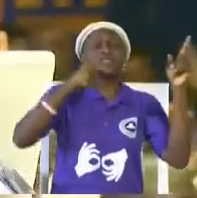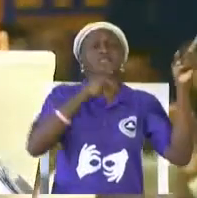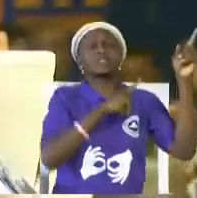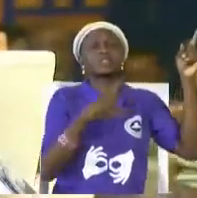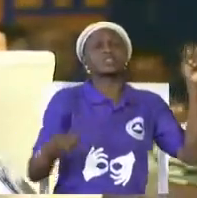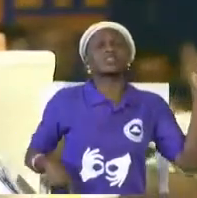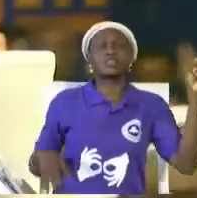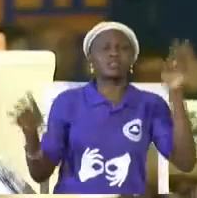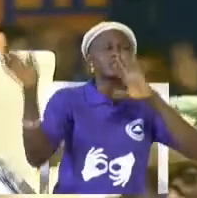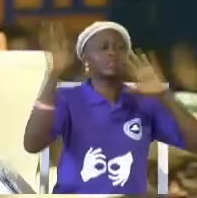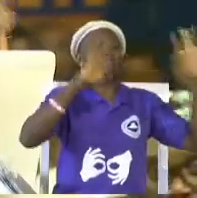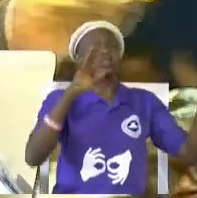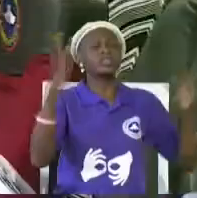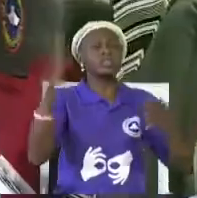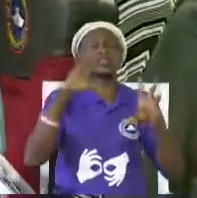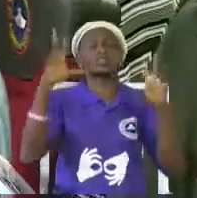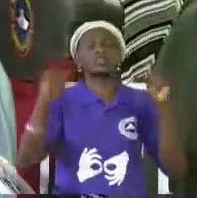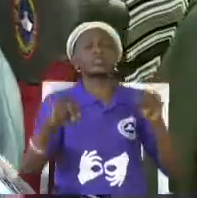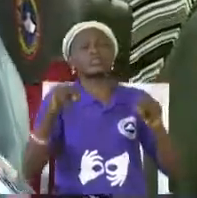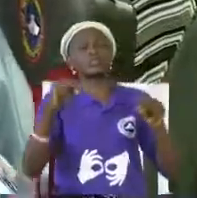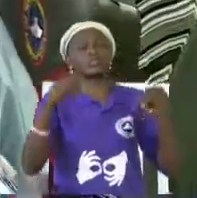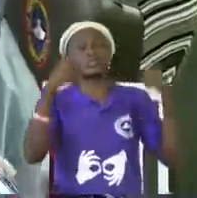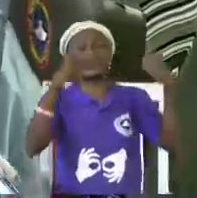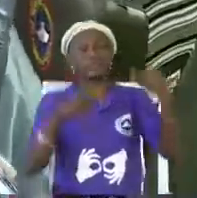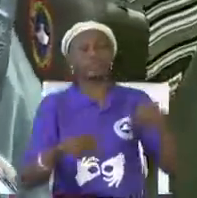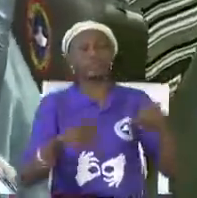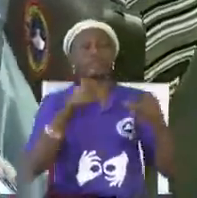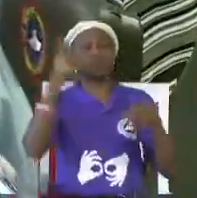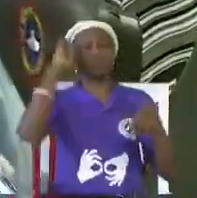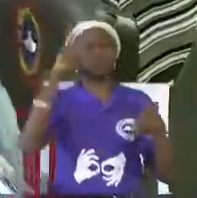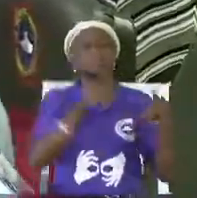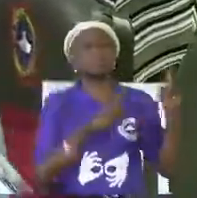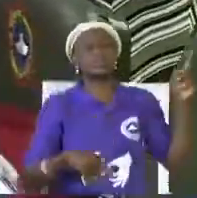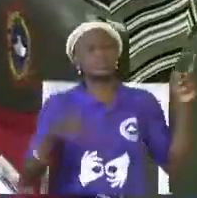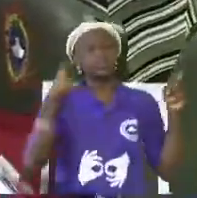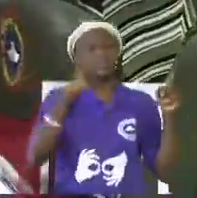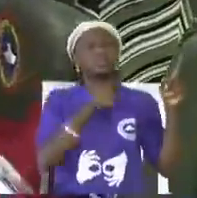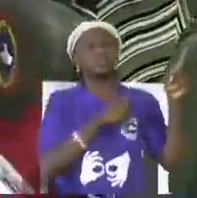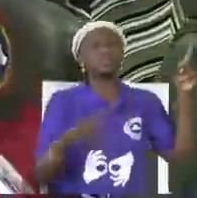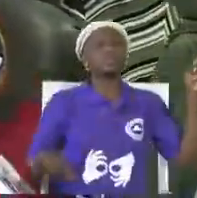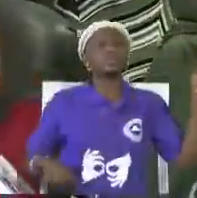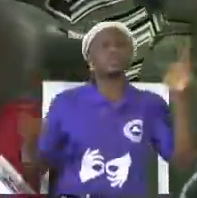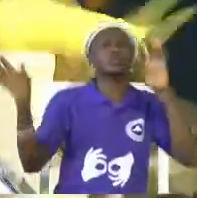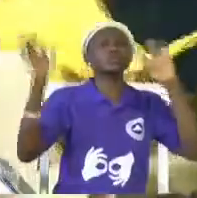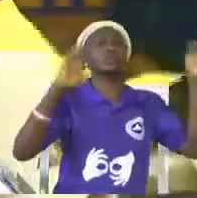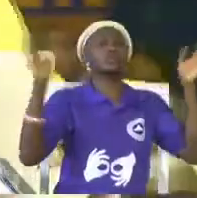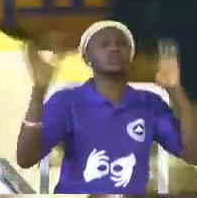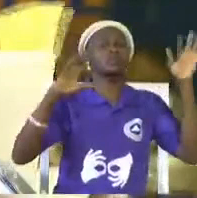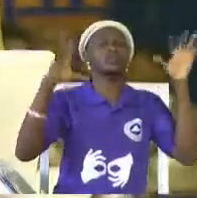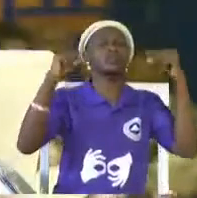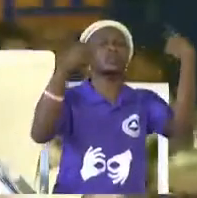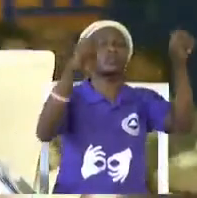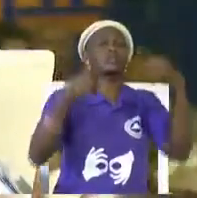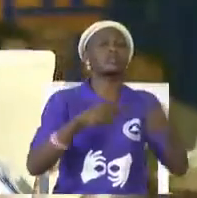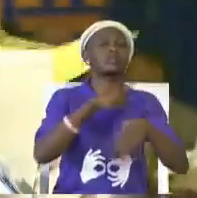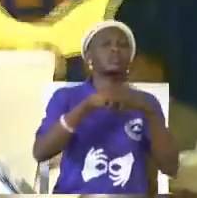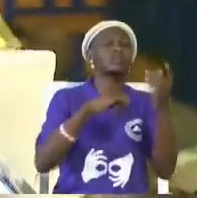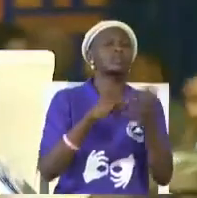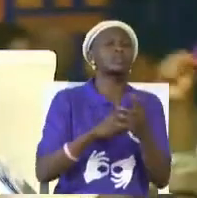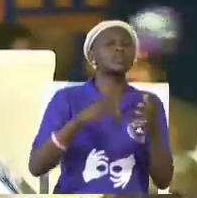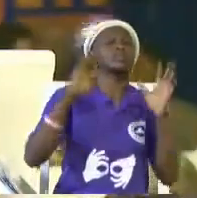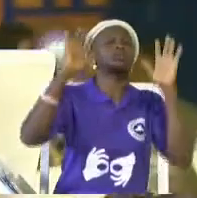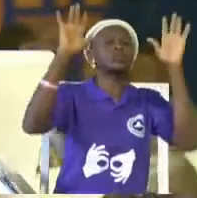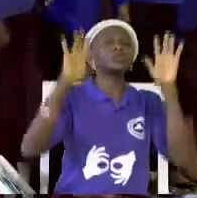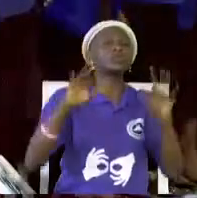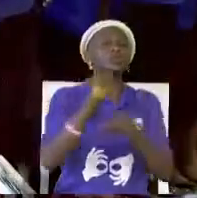Lord. There is no controversy. He is the Lord. He is the Lord. No argument about it.